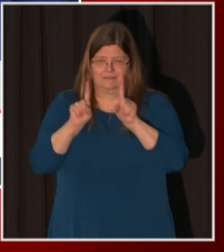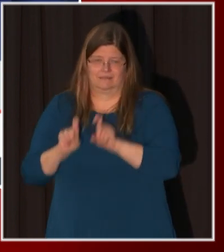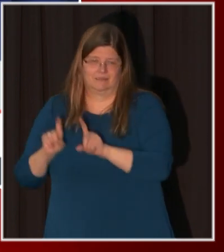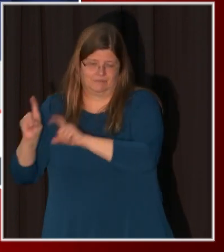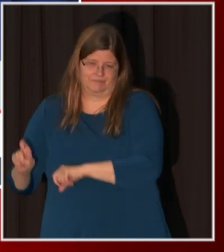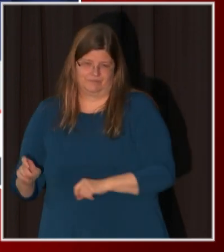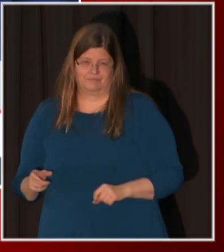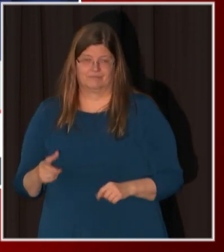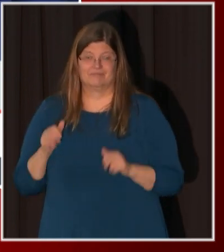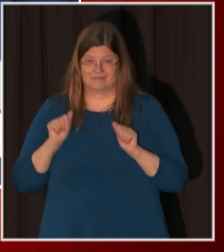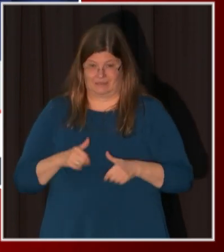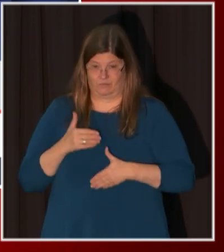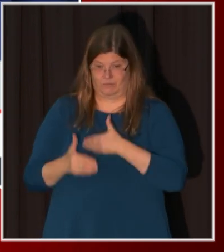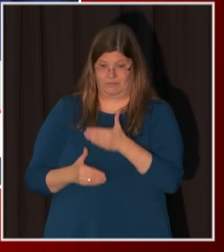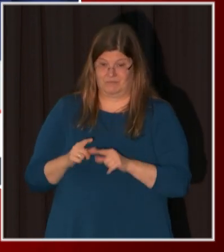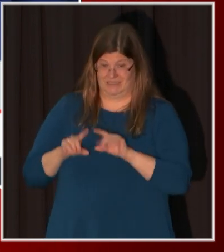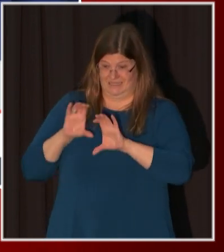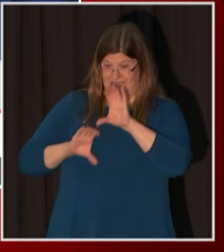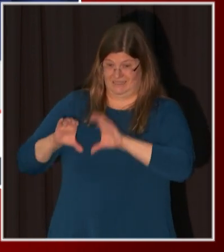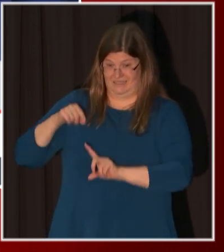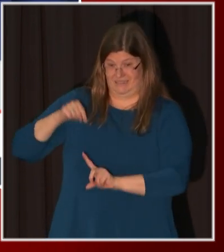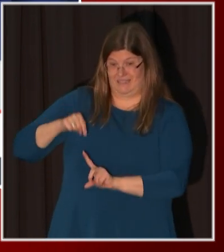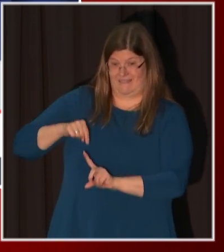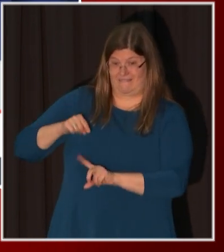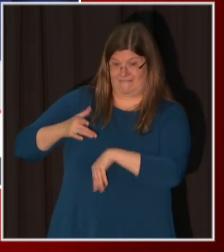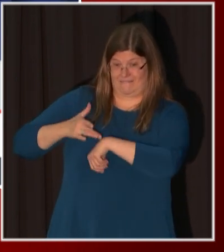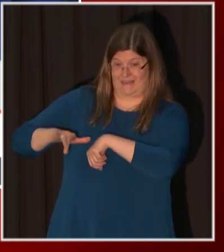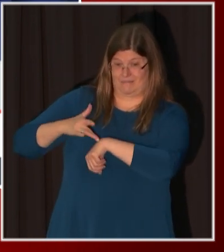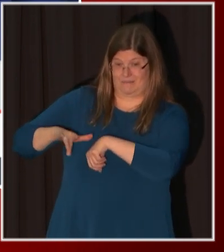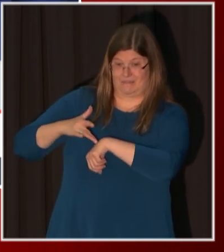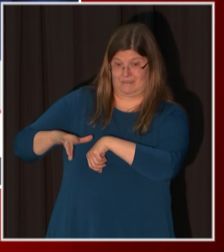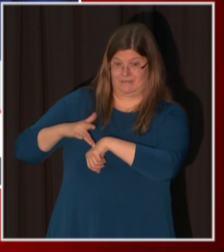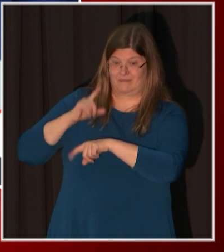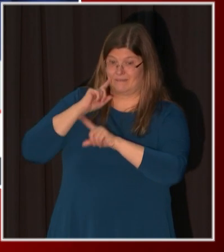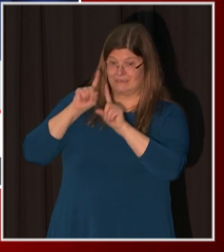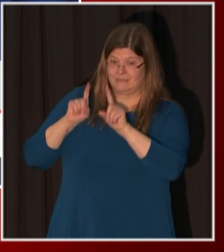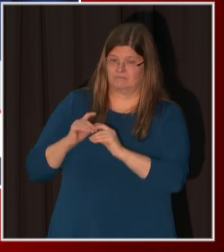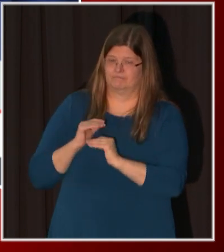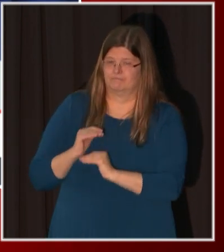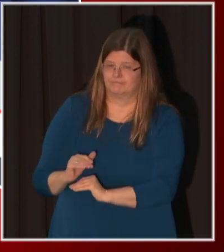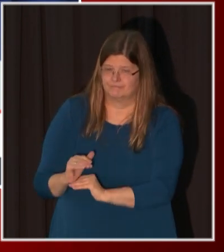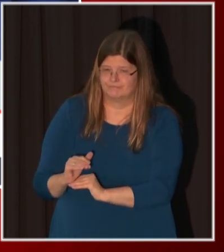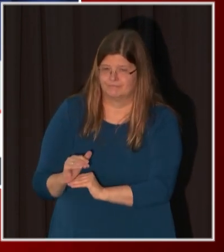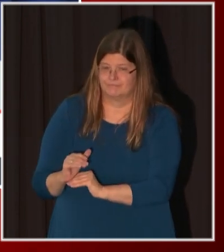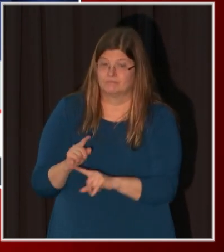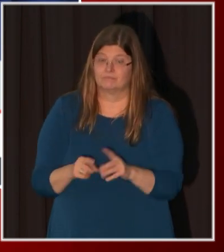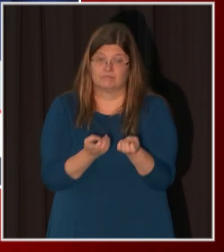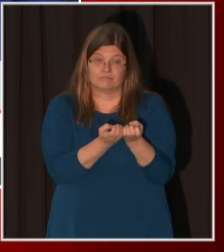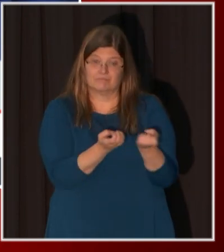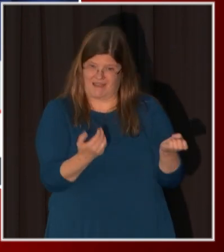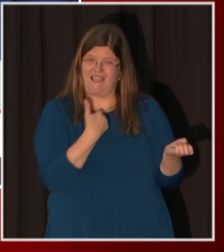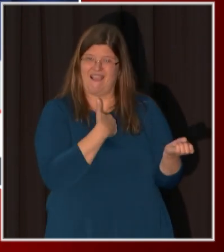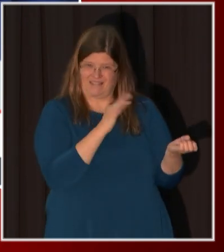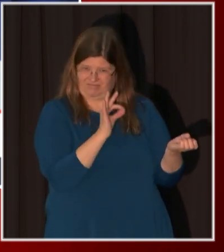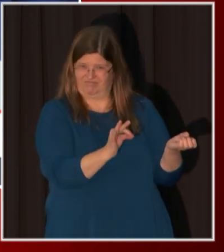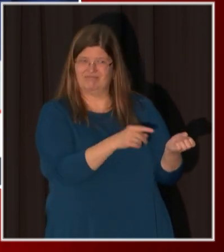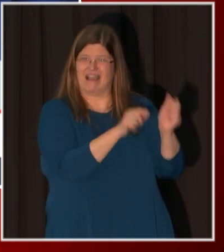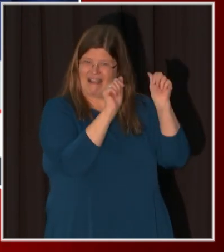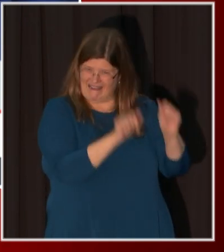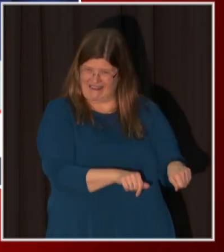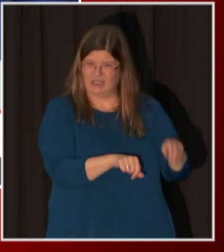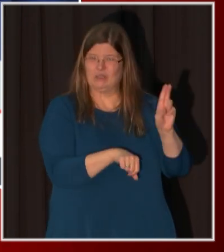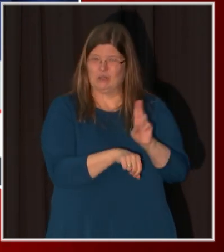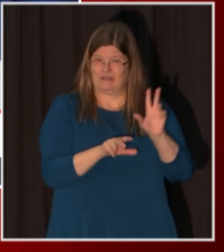the reagent capacity for testing in the district. So the platforms themselves can run about 3,700 tests,